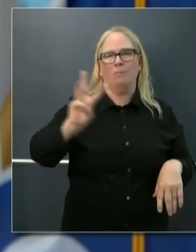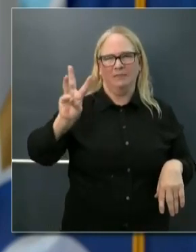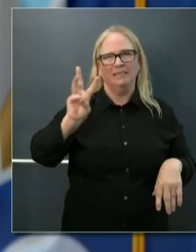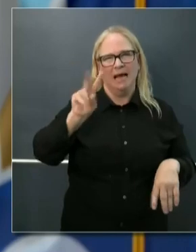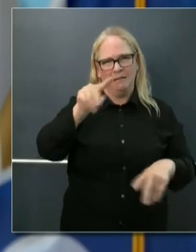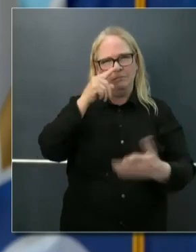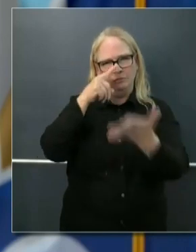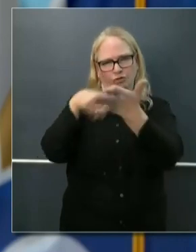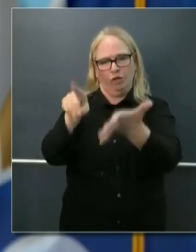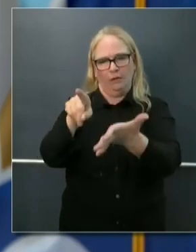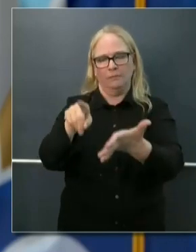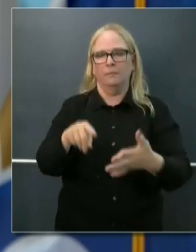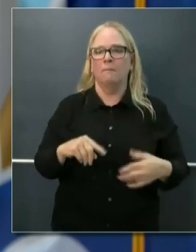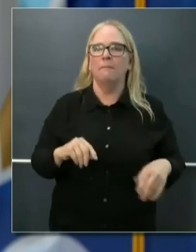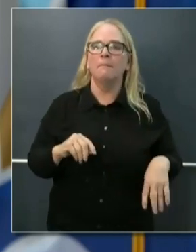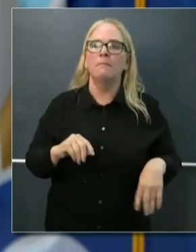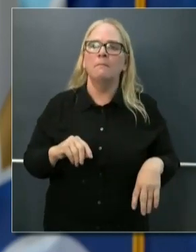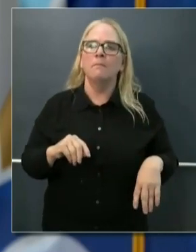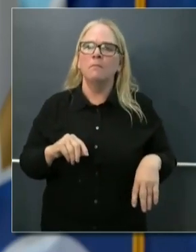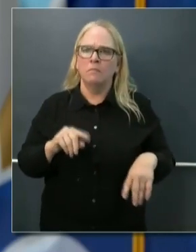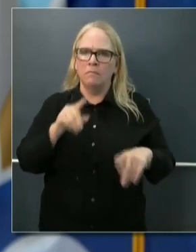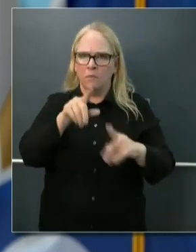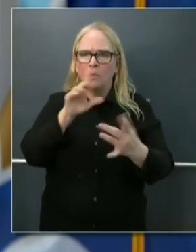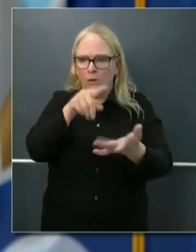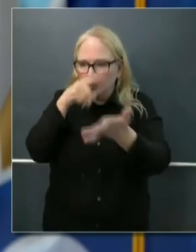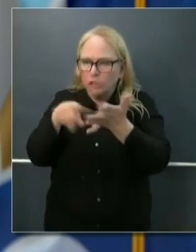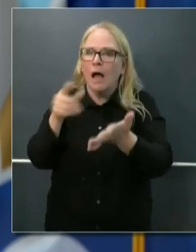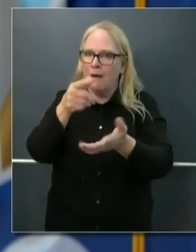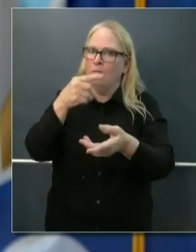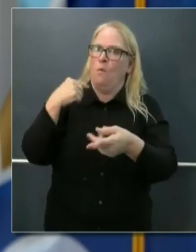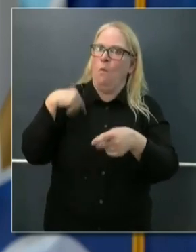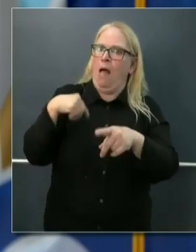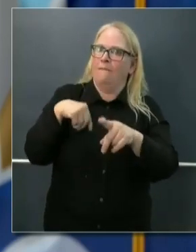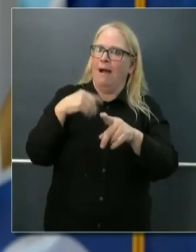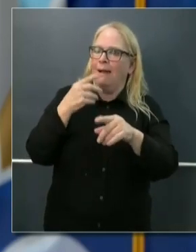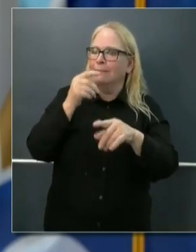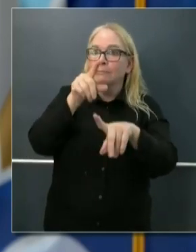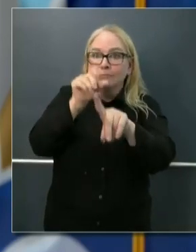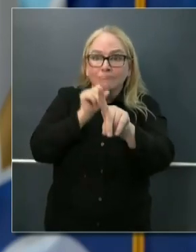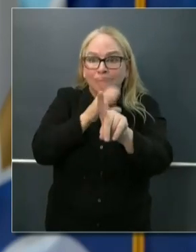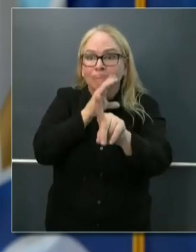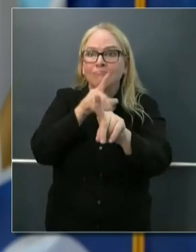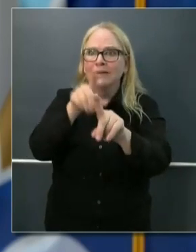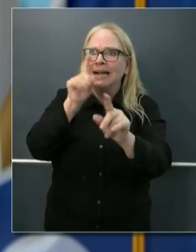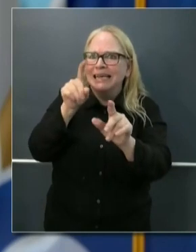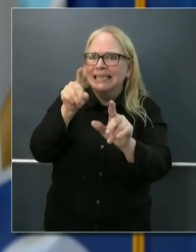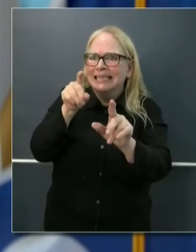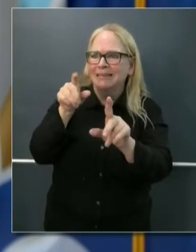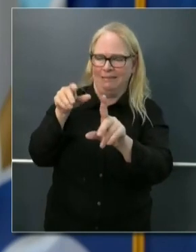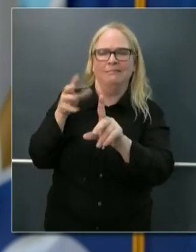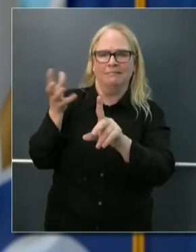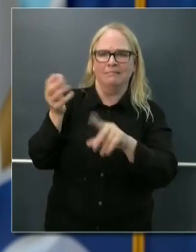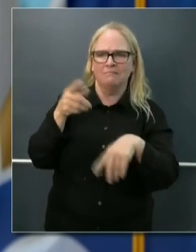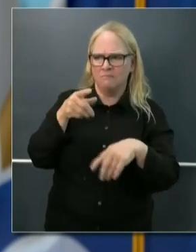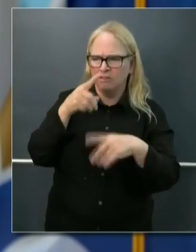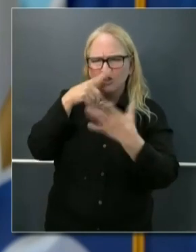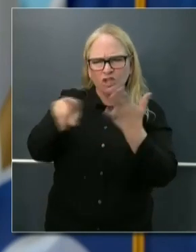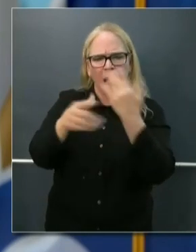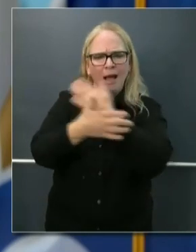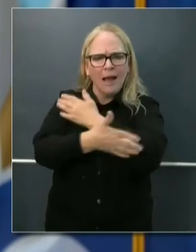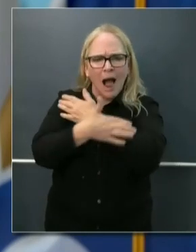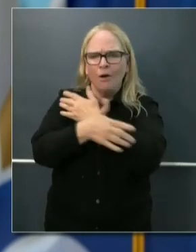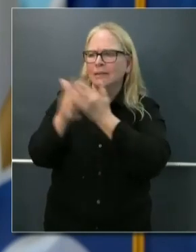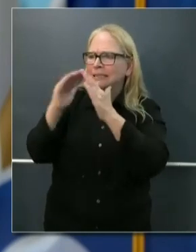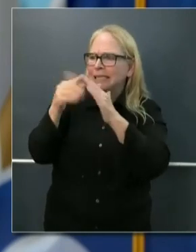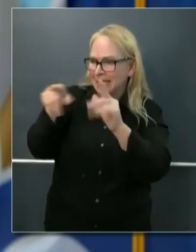counties that will be making more information available so we can get people to take advantage of this program. But it is,